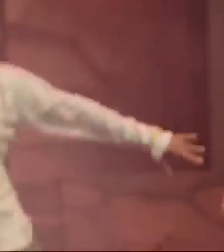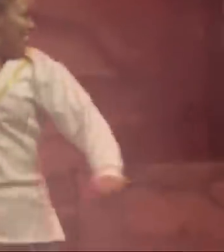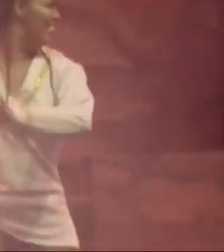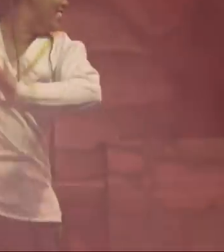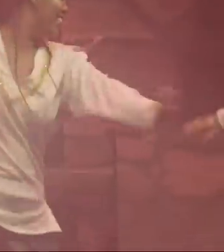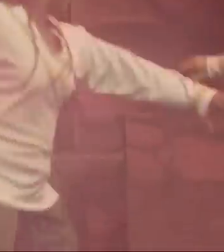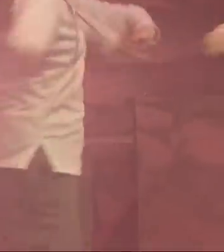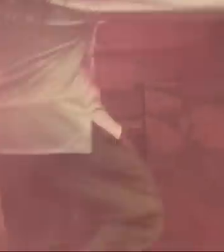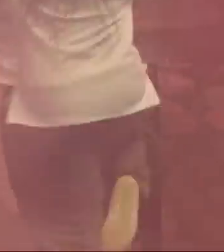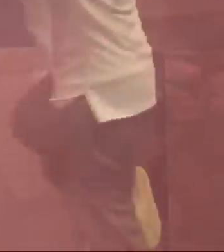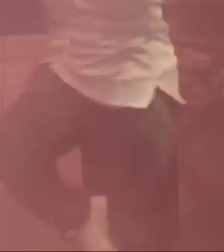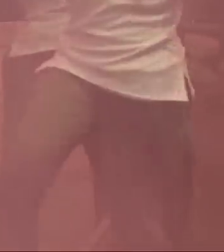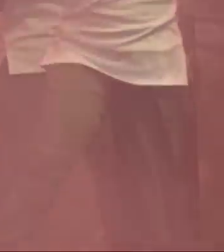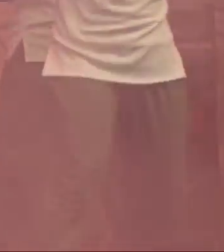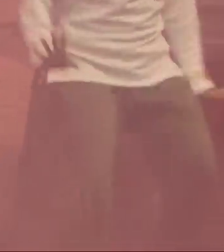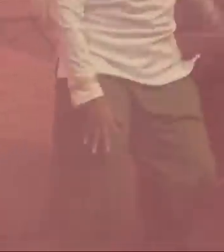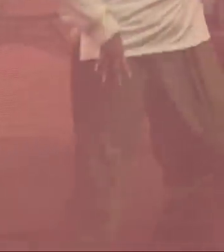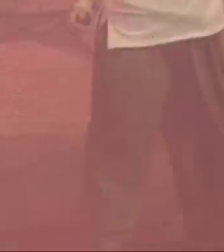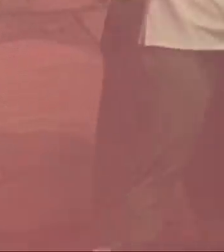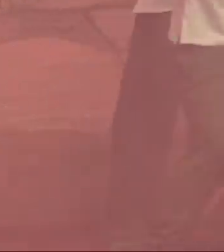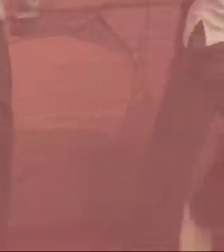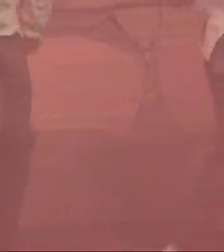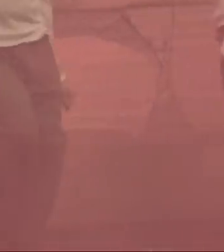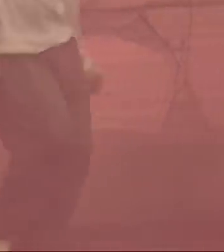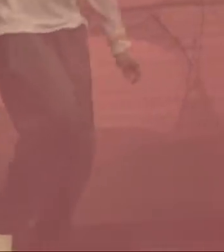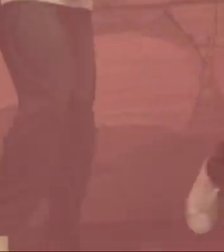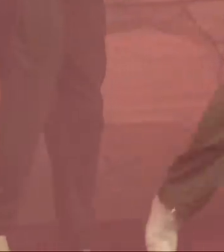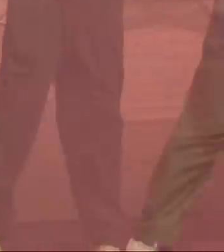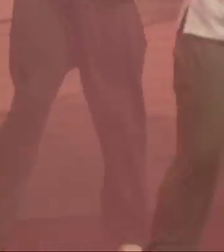Of me. How could you see